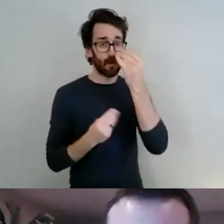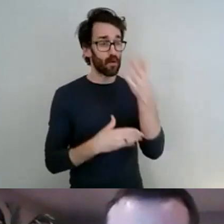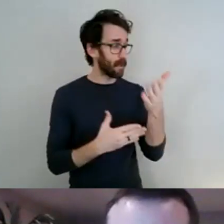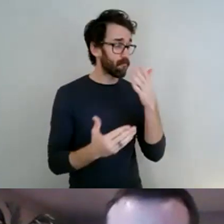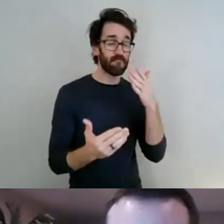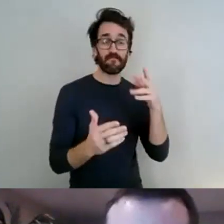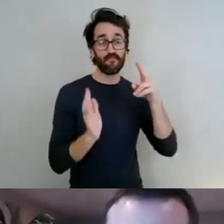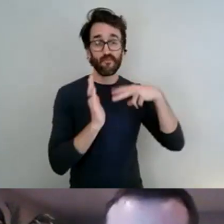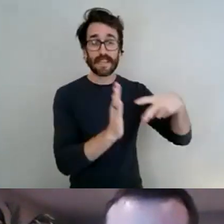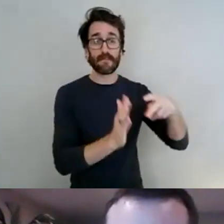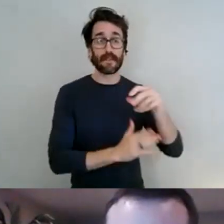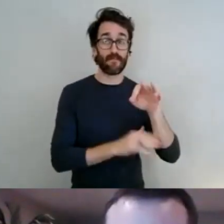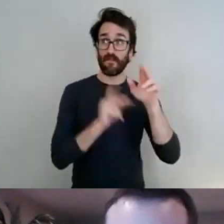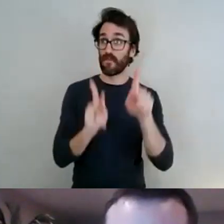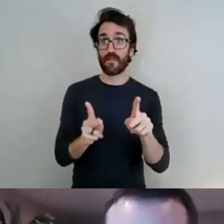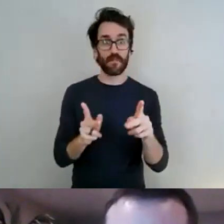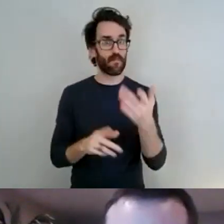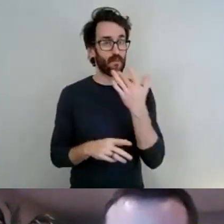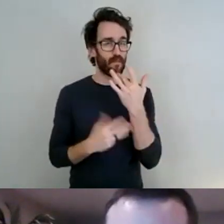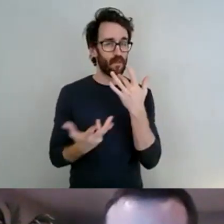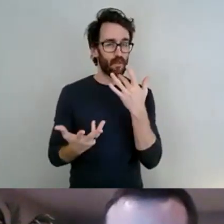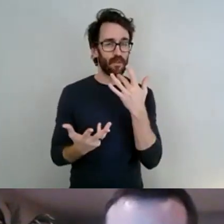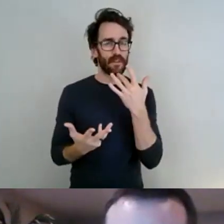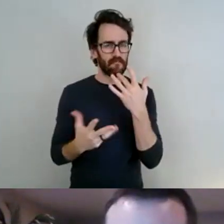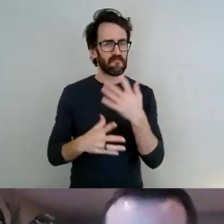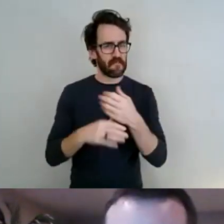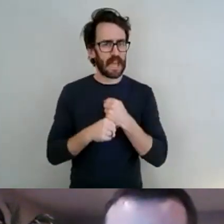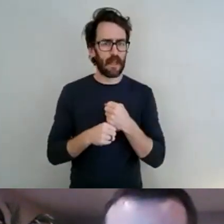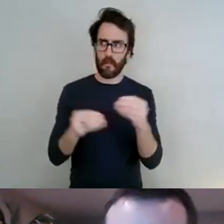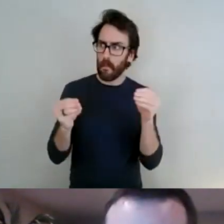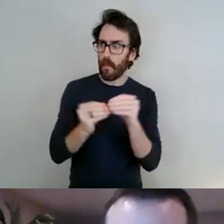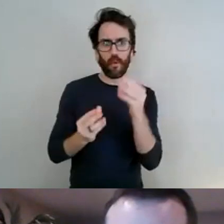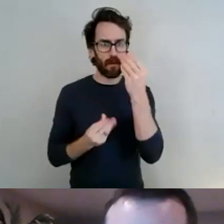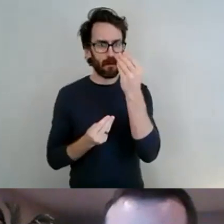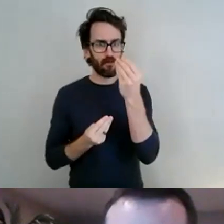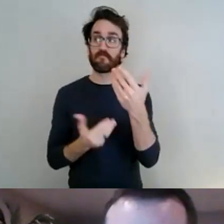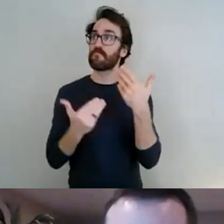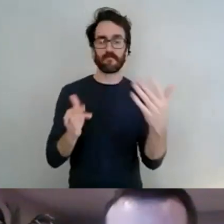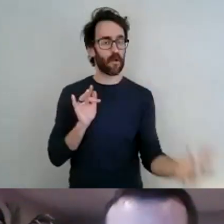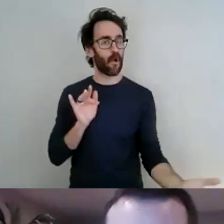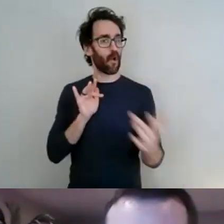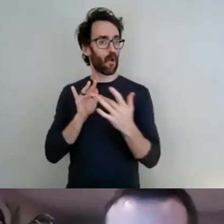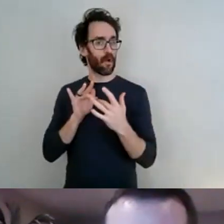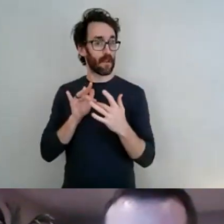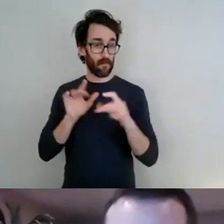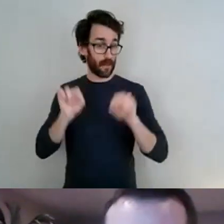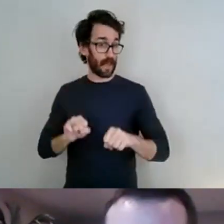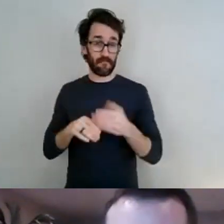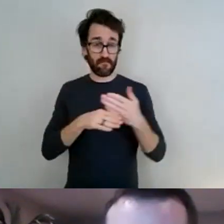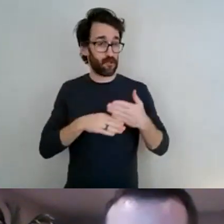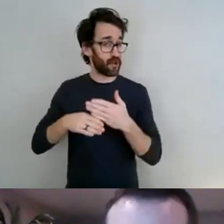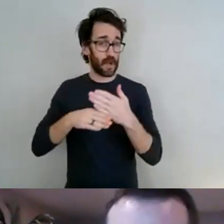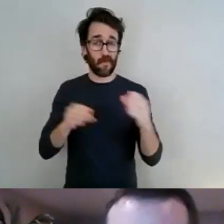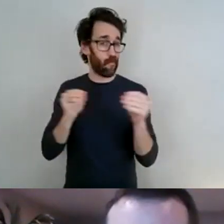somebody wants to actually get other information from us, they should certainly reach out, and we'd be more than happy to share and help.